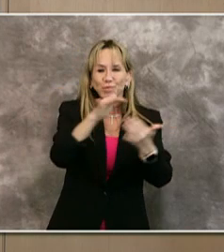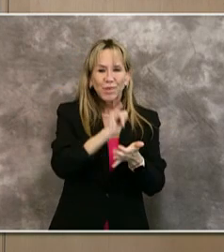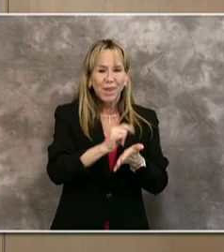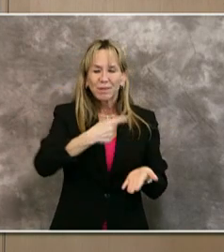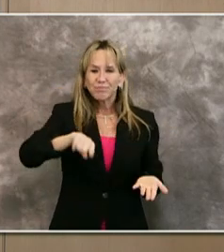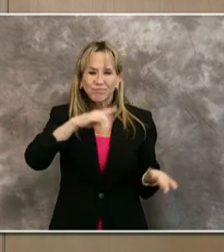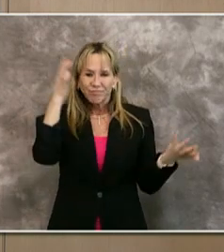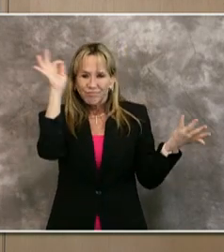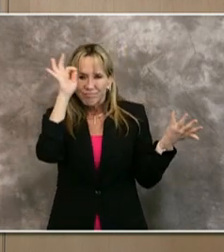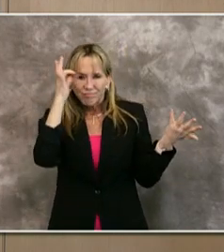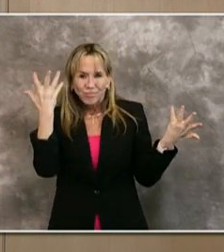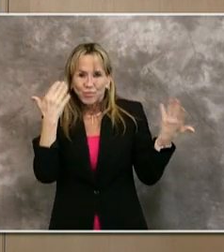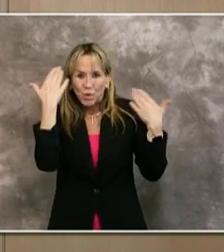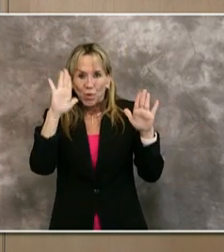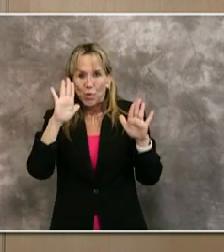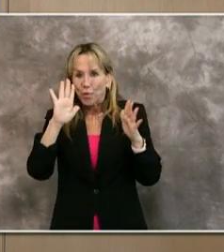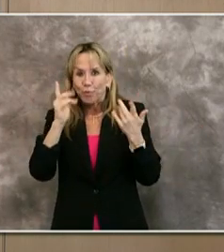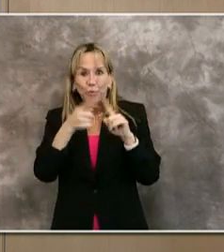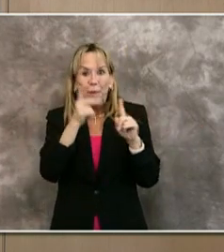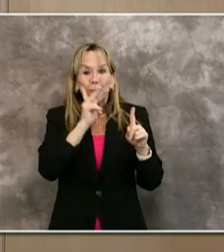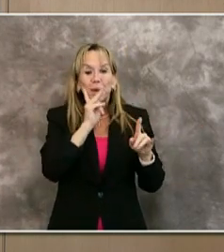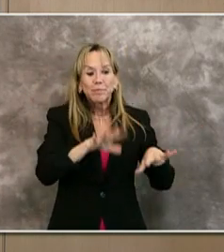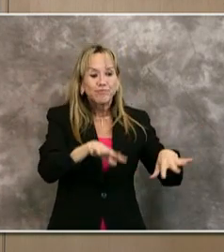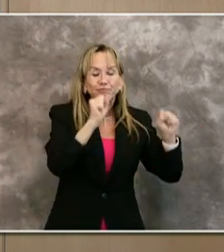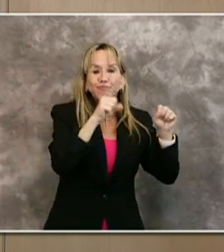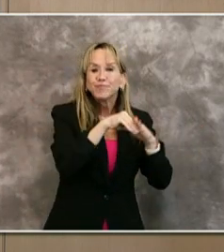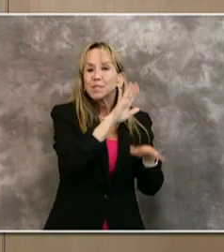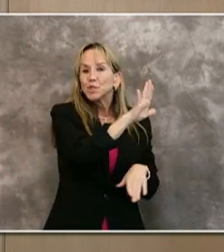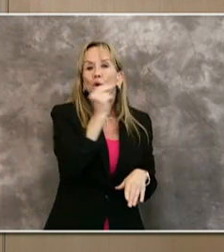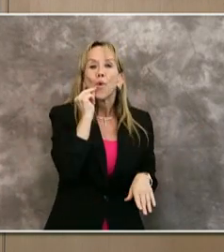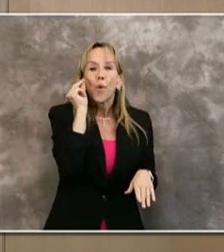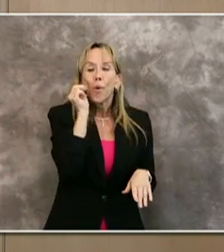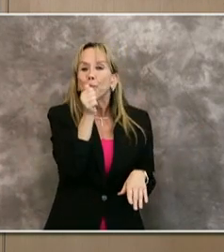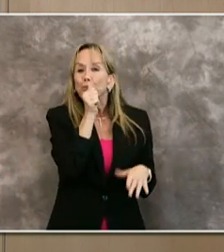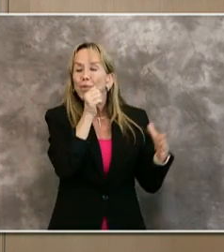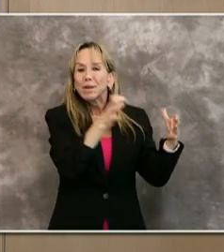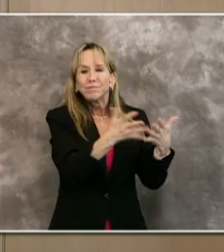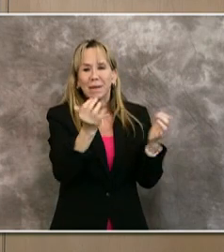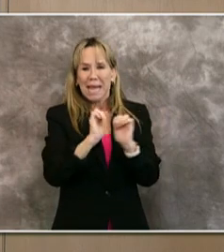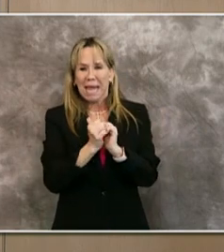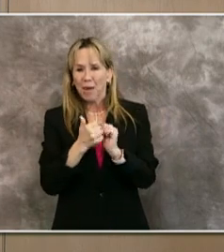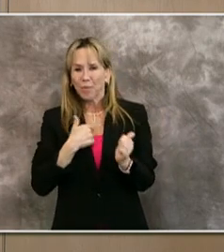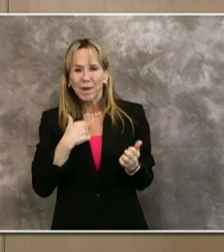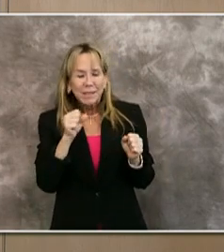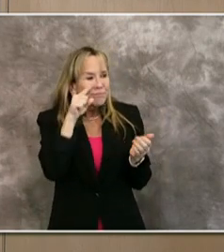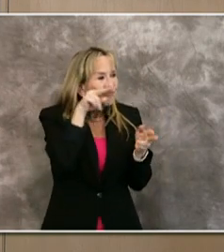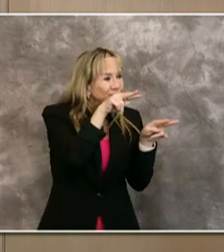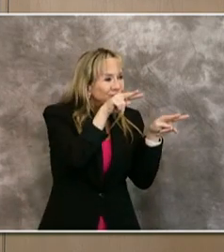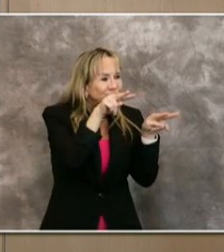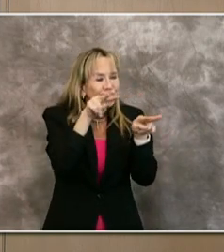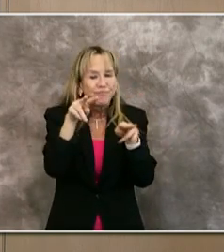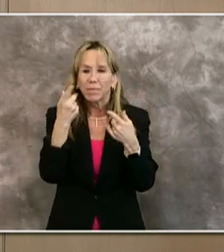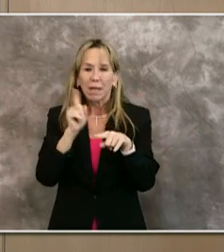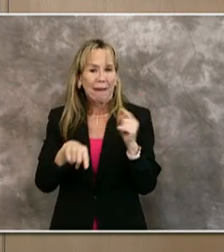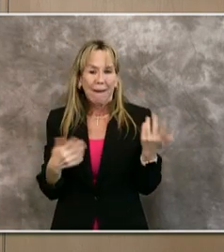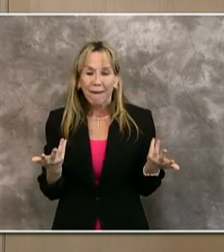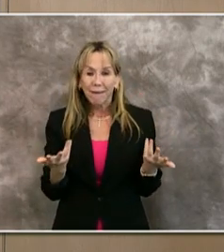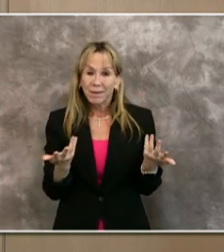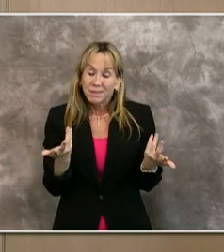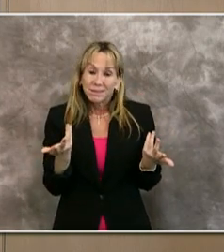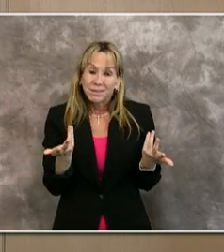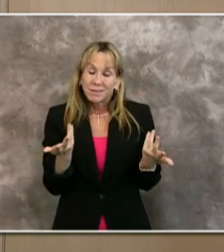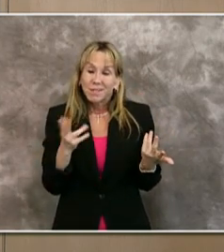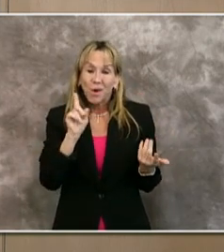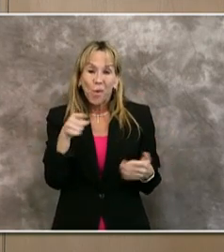that occur at people's homes, and there's no way for us to know about all of those unless we get an email